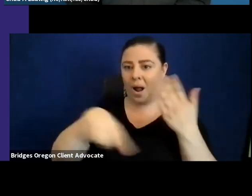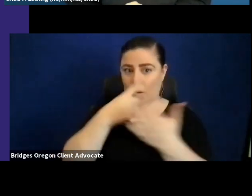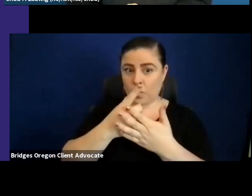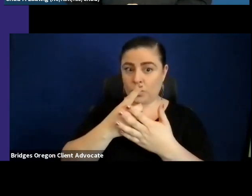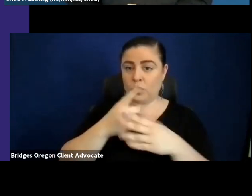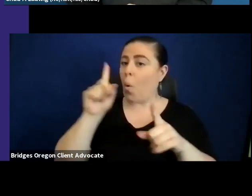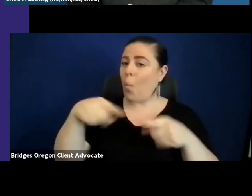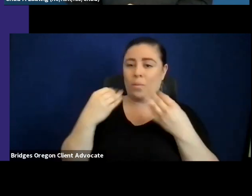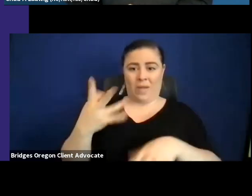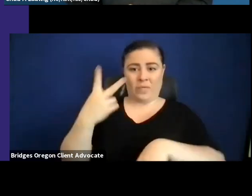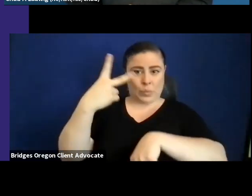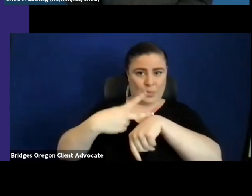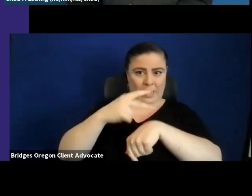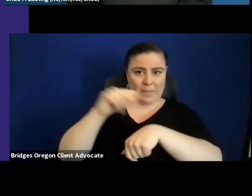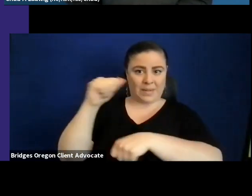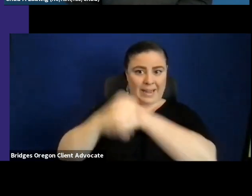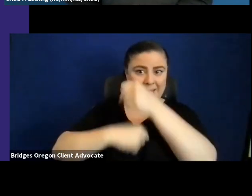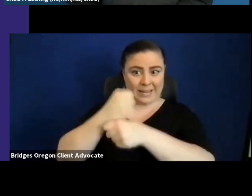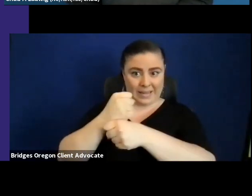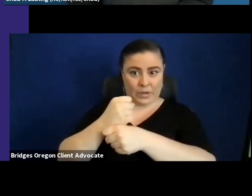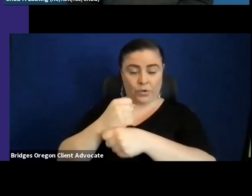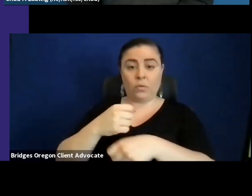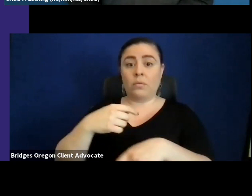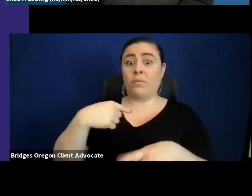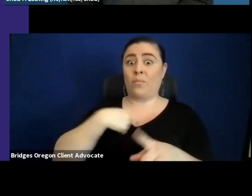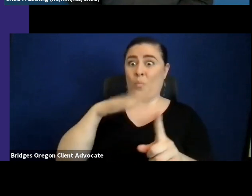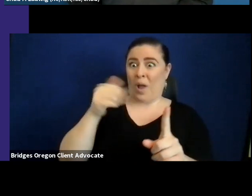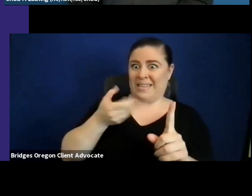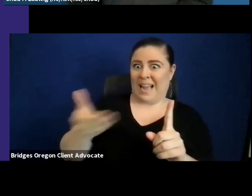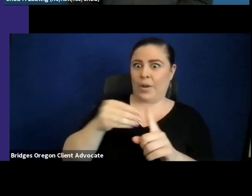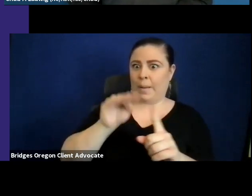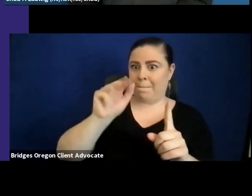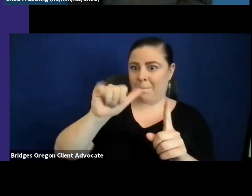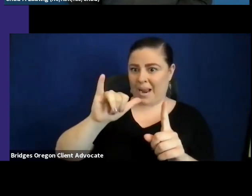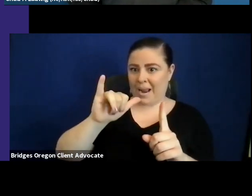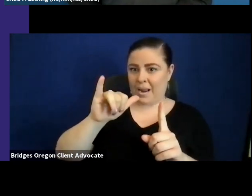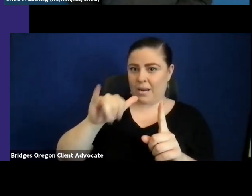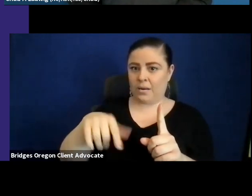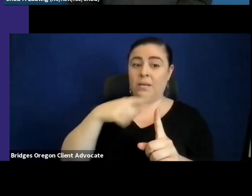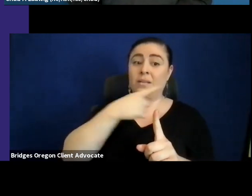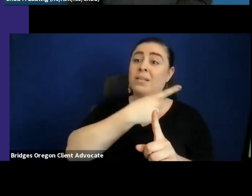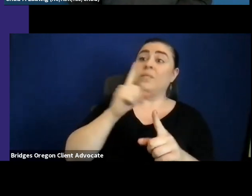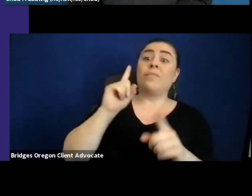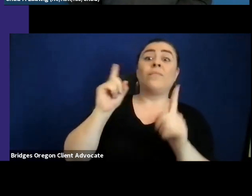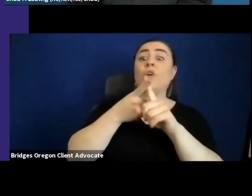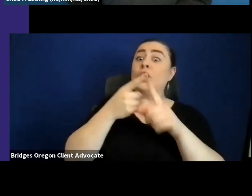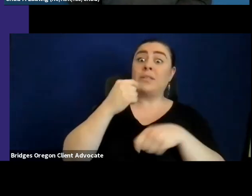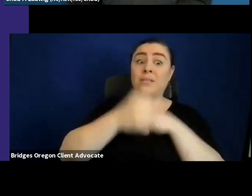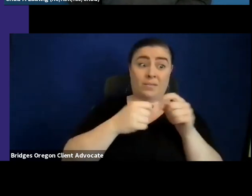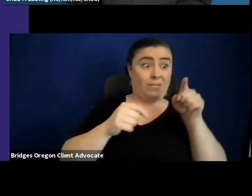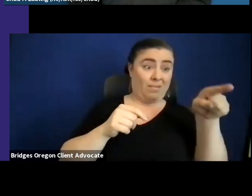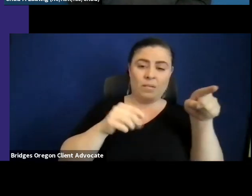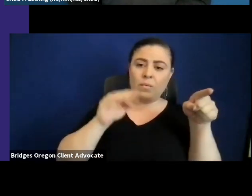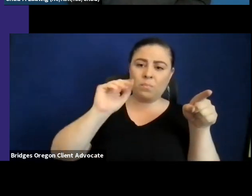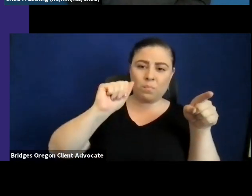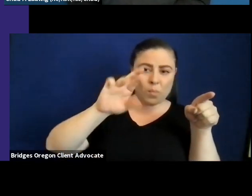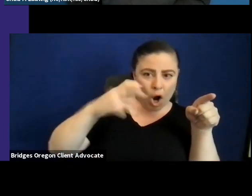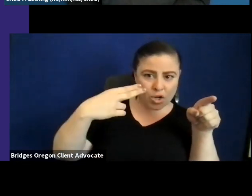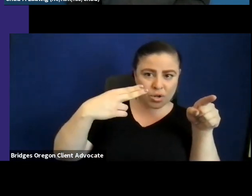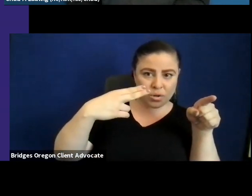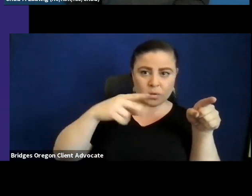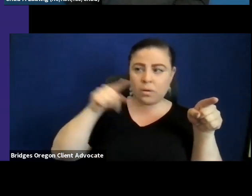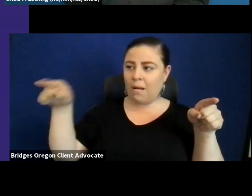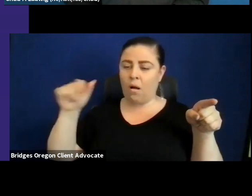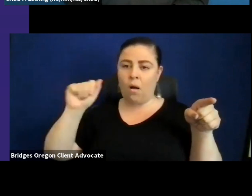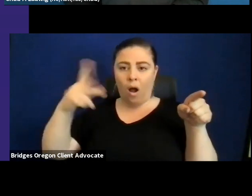And training is 40 hours required, only provided 2 times a year. And I was hired in May, and the